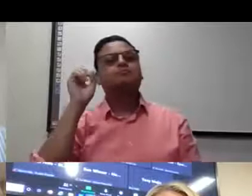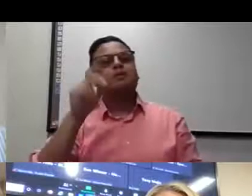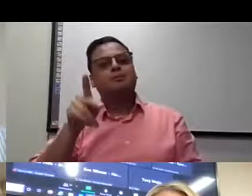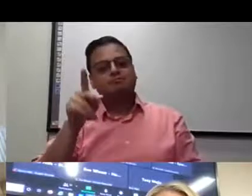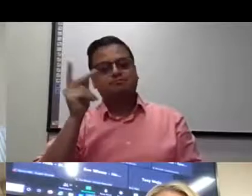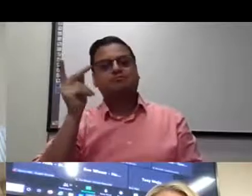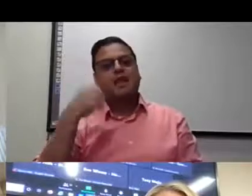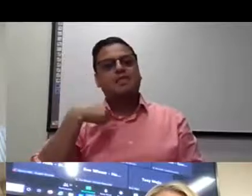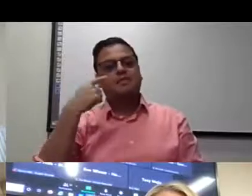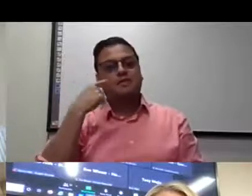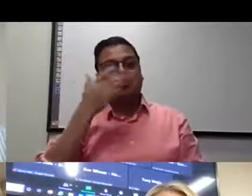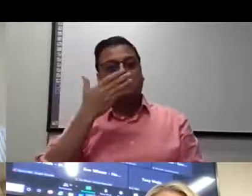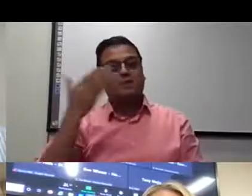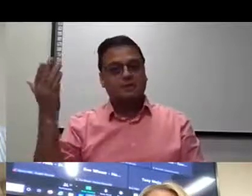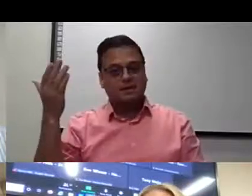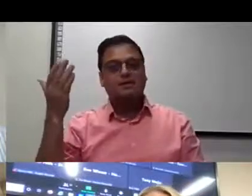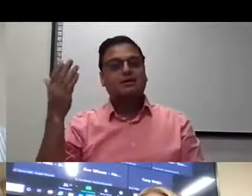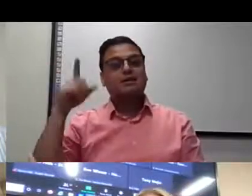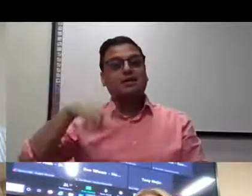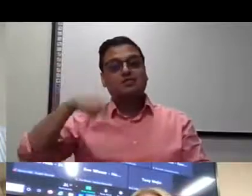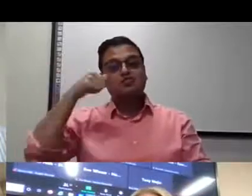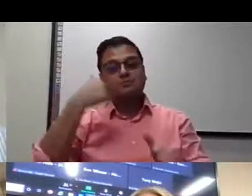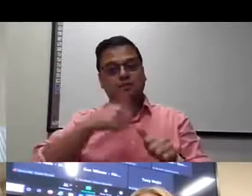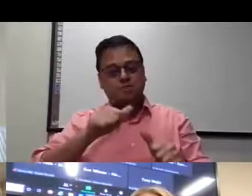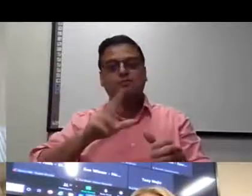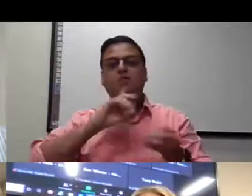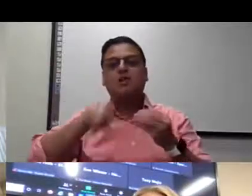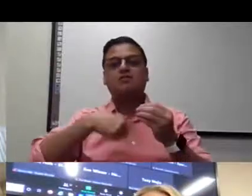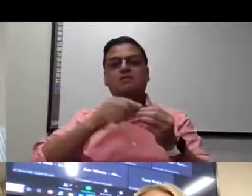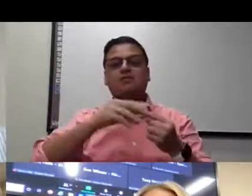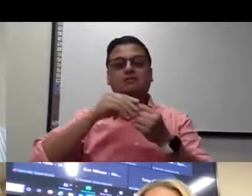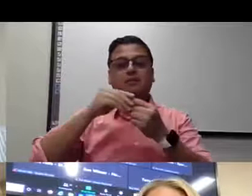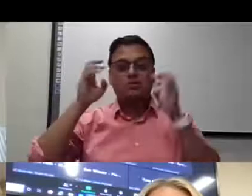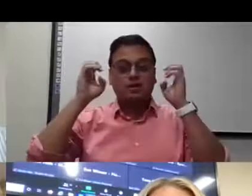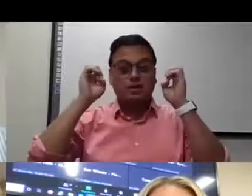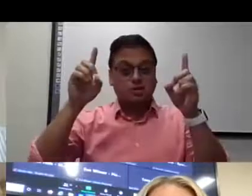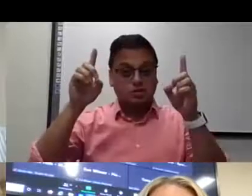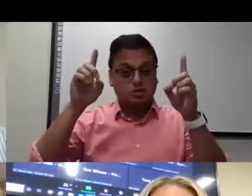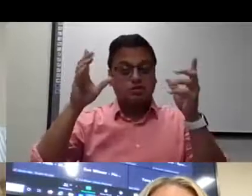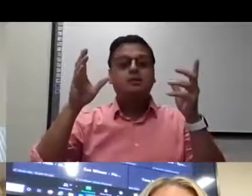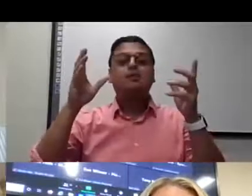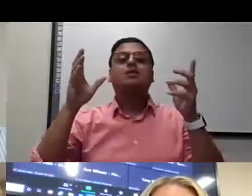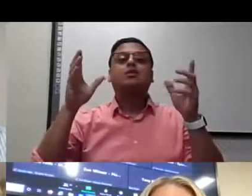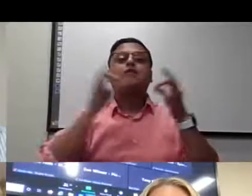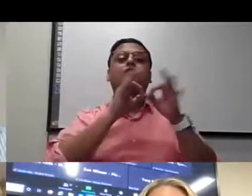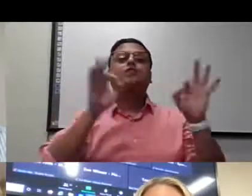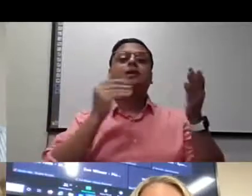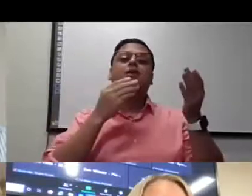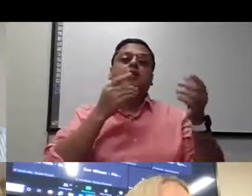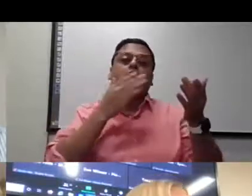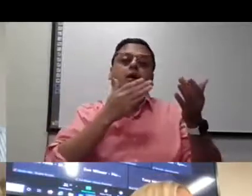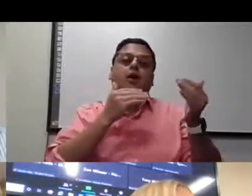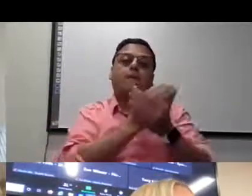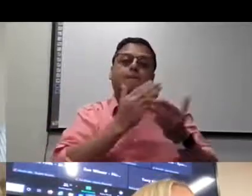I think one thing that needs to be remembered is when we talk about special education, free and appropriate public